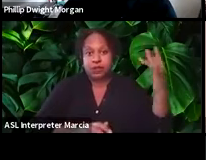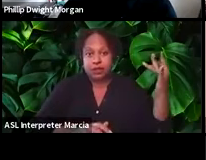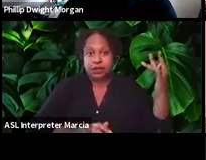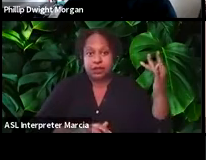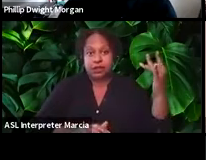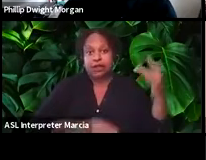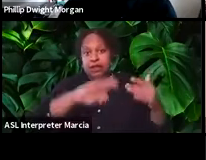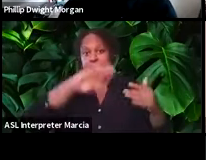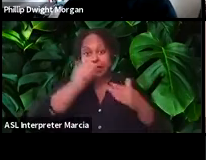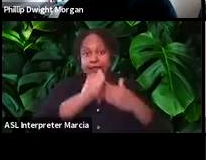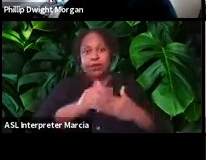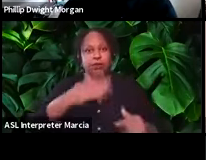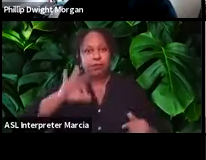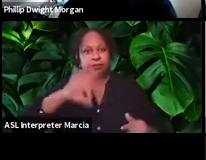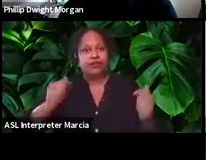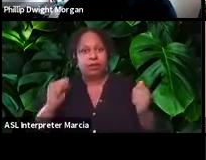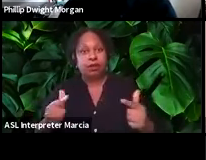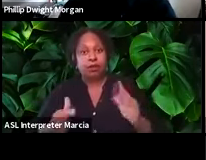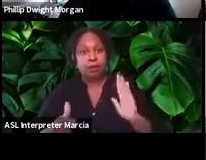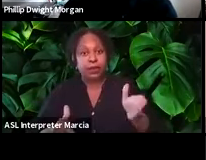is a benefit to everyone.